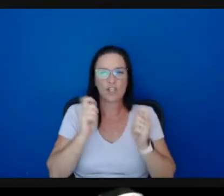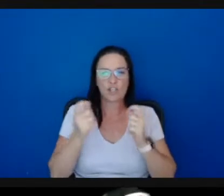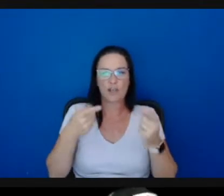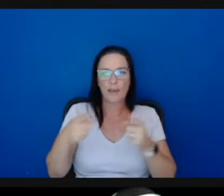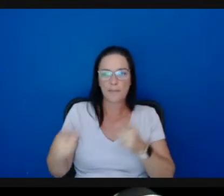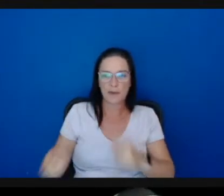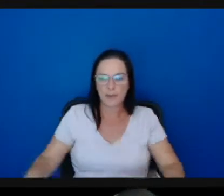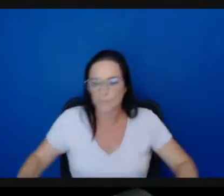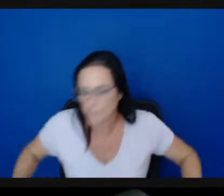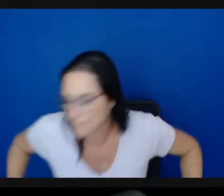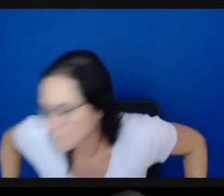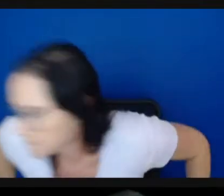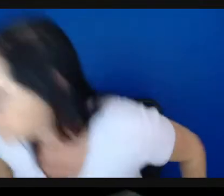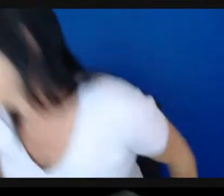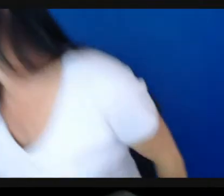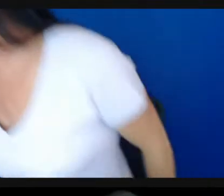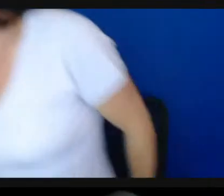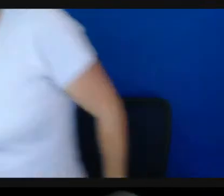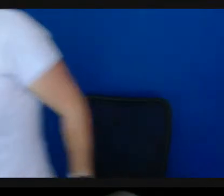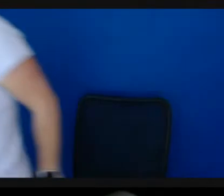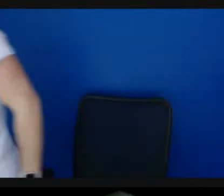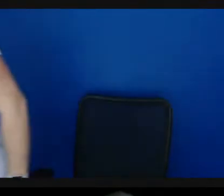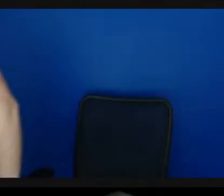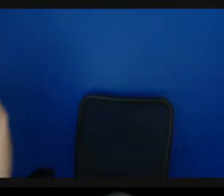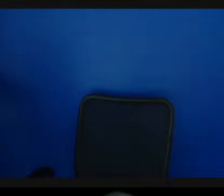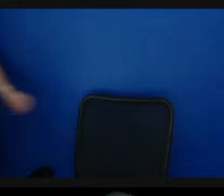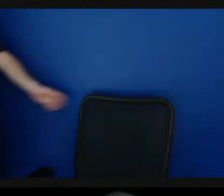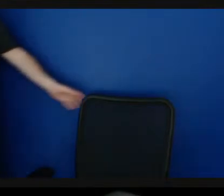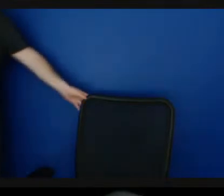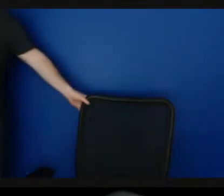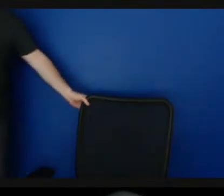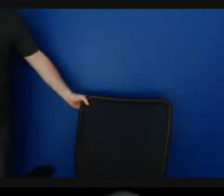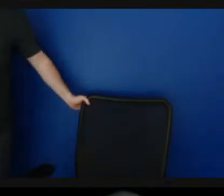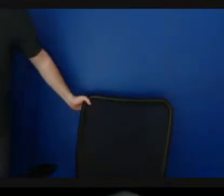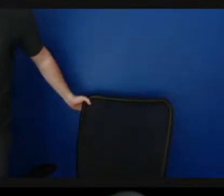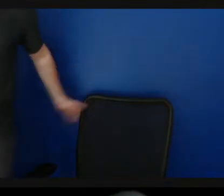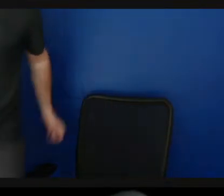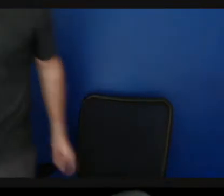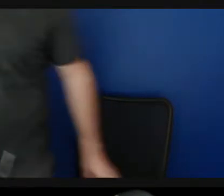the Ilemakule station over here. And